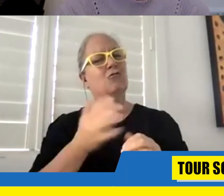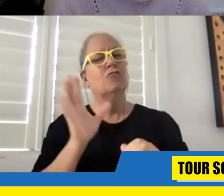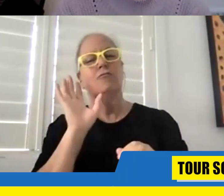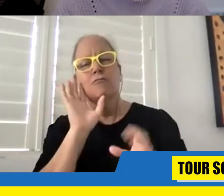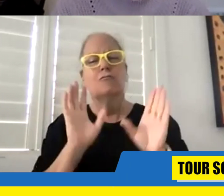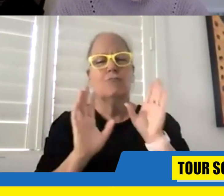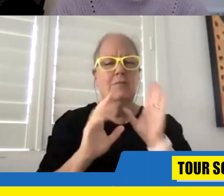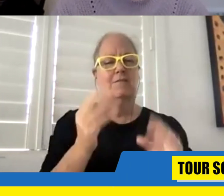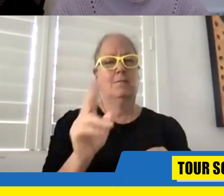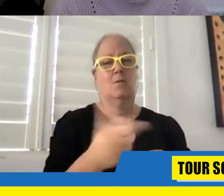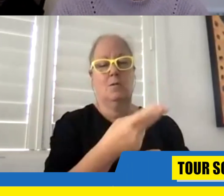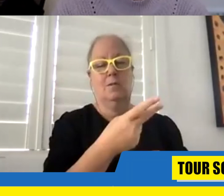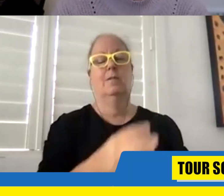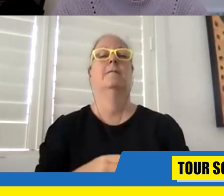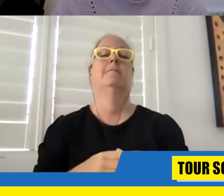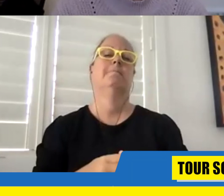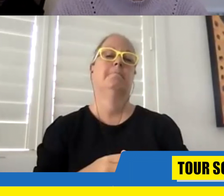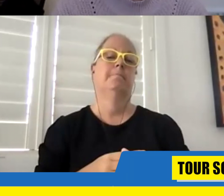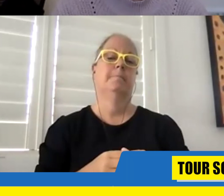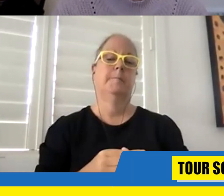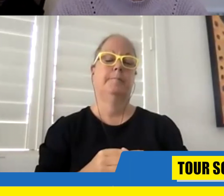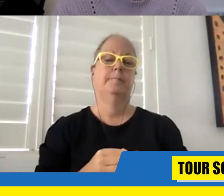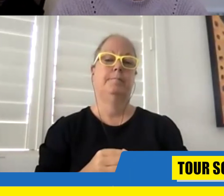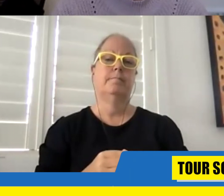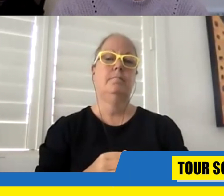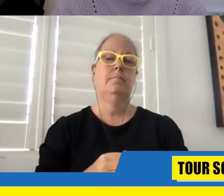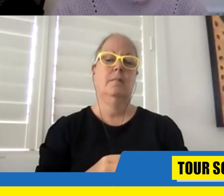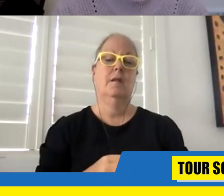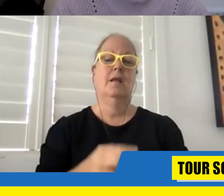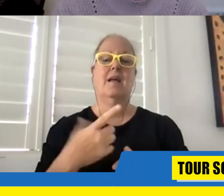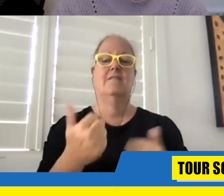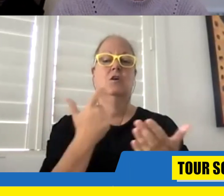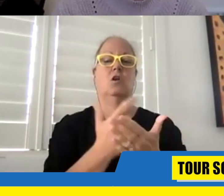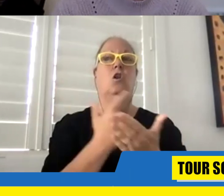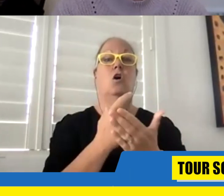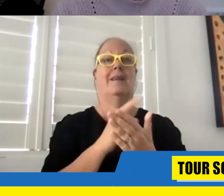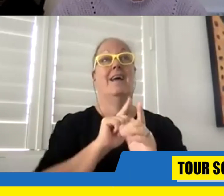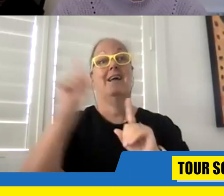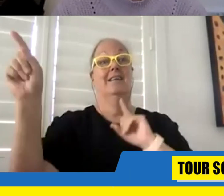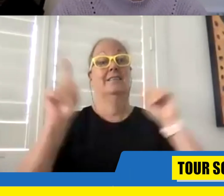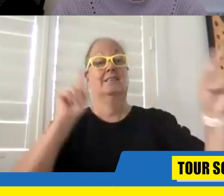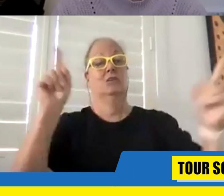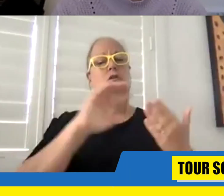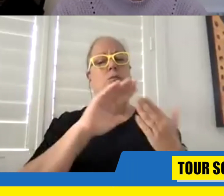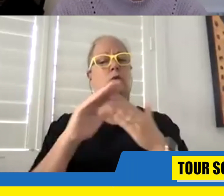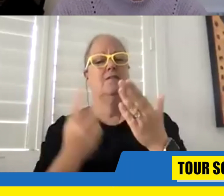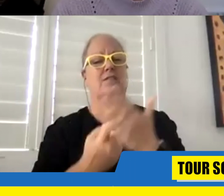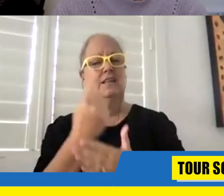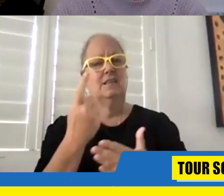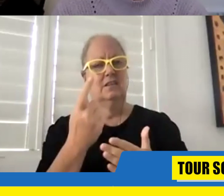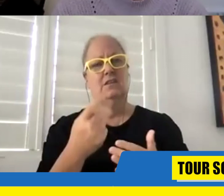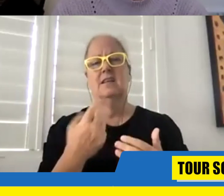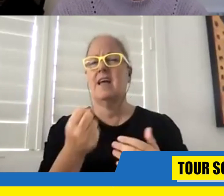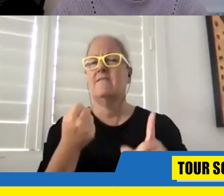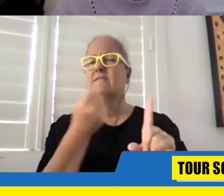But just in general, there's a lot of also external community events that can really affect, we've noticed,